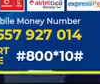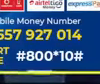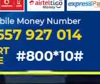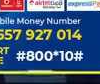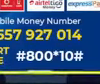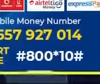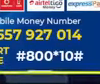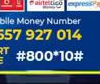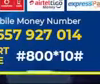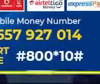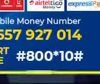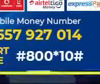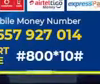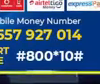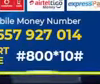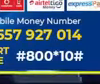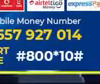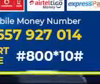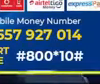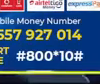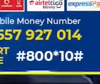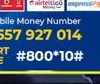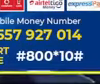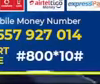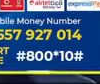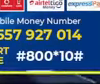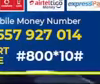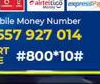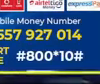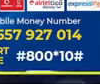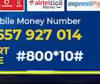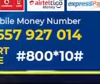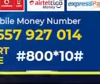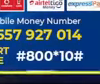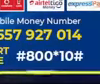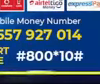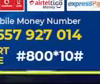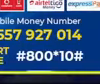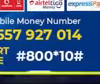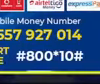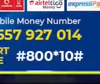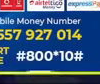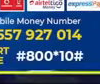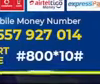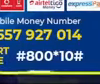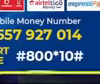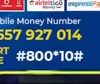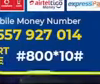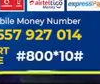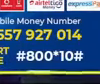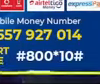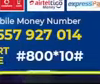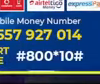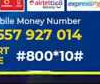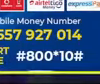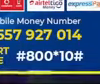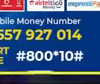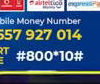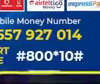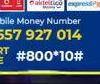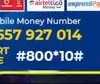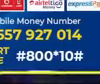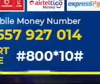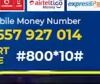illumination and insight. Your hand blessing the works of your hand, responsible for productivity. And then your